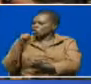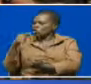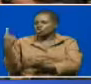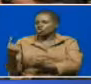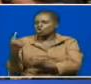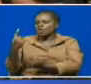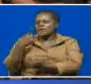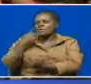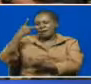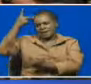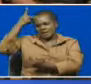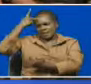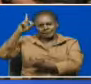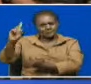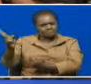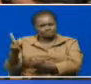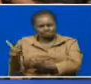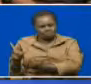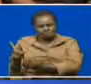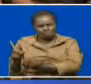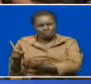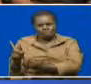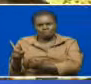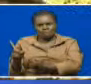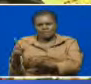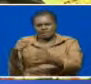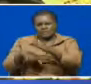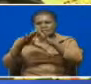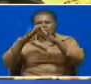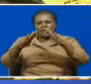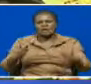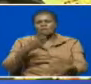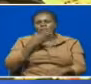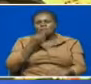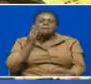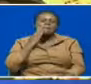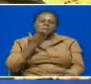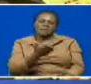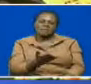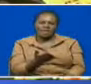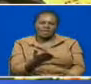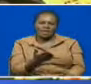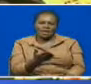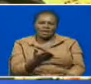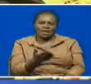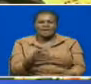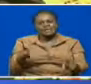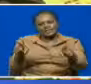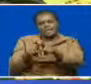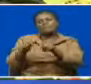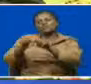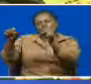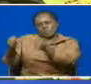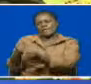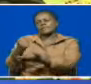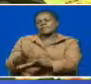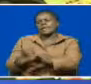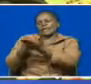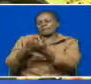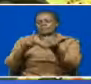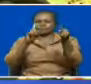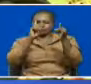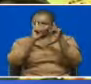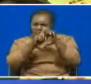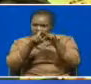left behind closed doors. Ukiingia kwa nyumba, uko na baba na mama. The society should play an overall role.